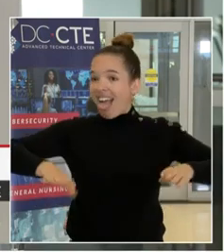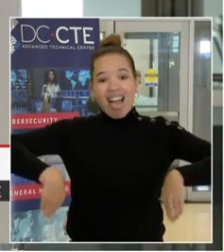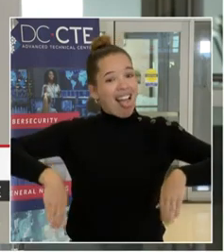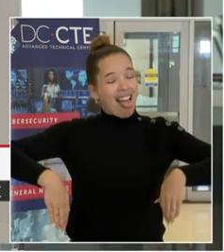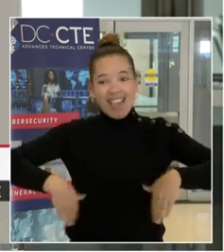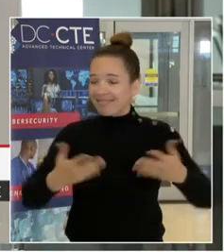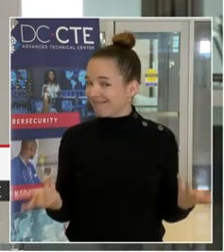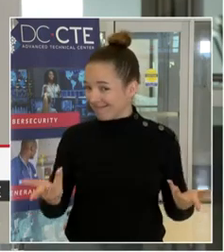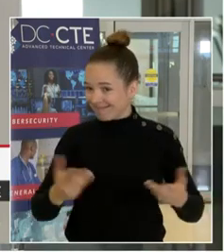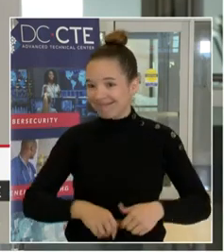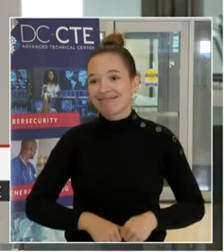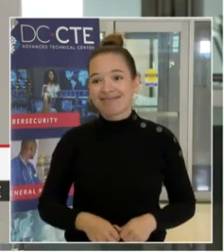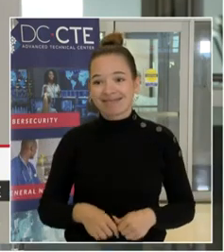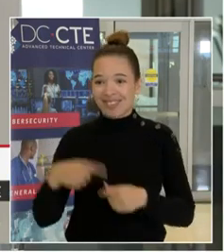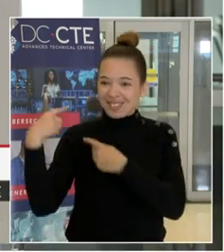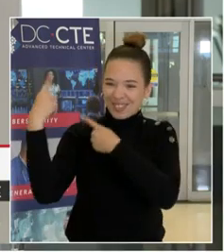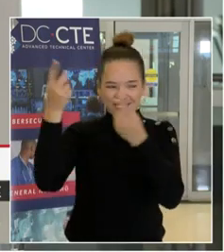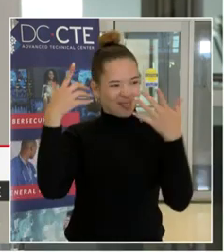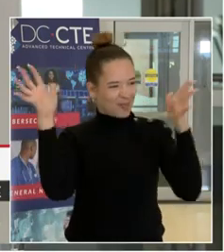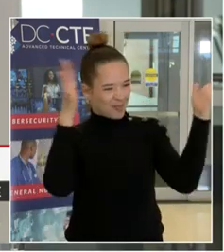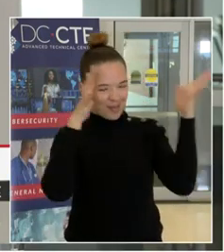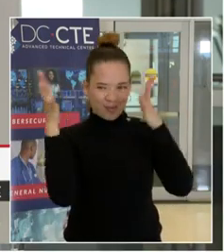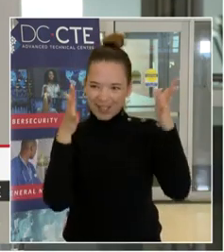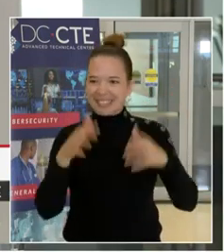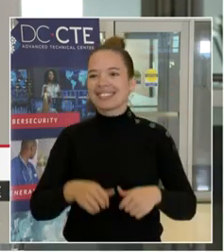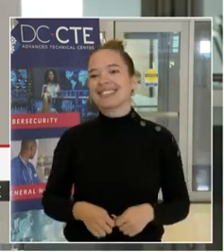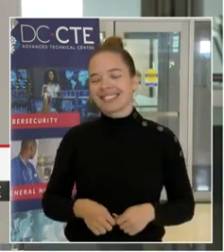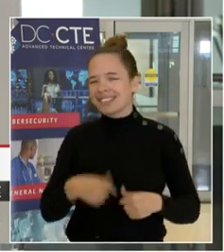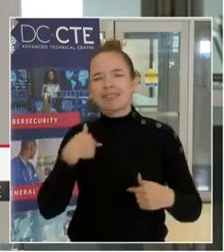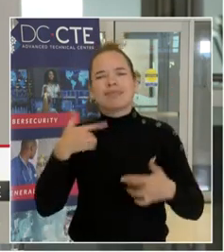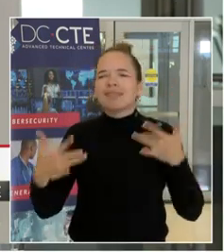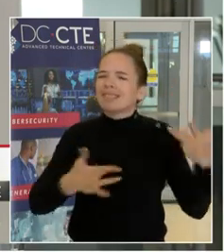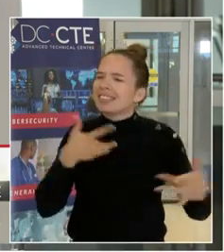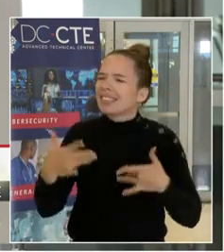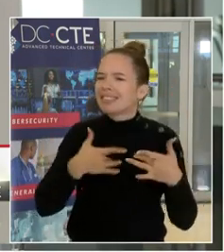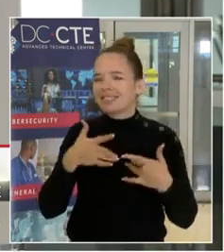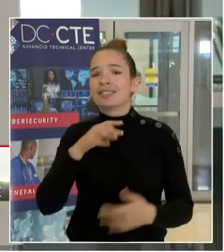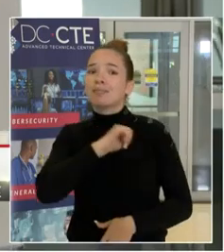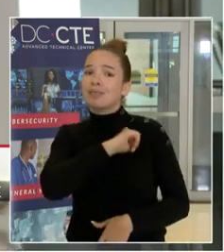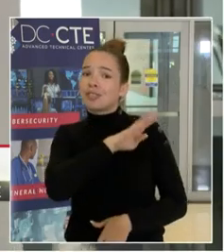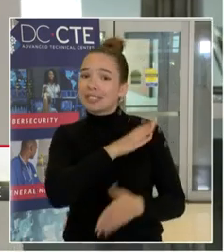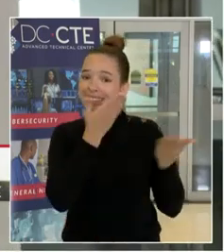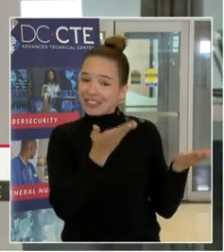And I'm very honored and excited to now introduce Mayor Muriel Bowser.